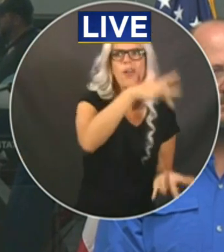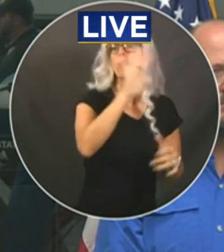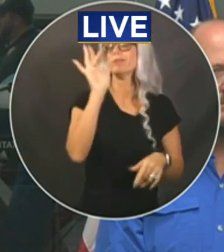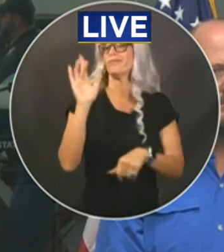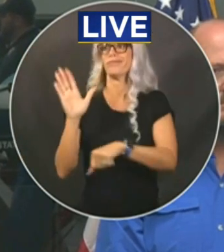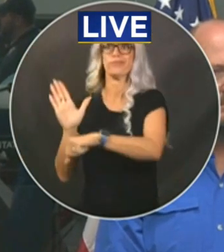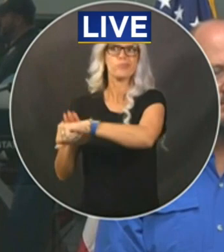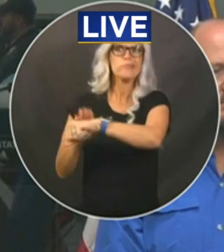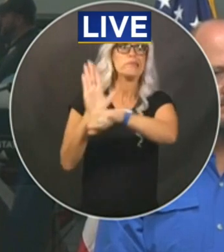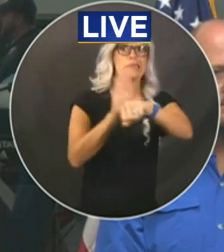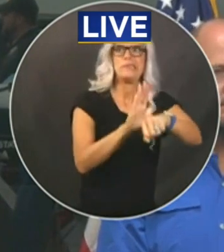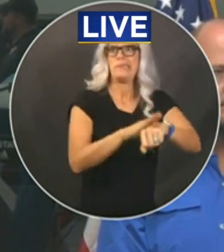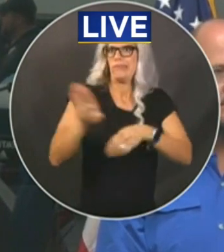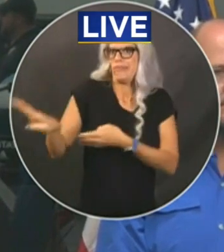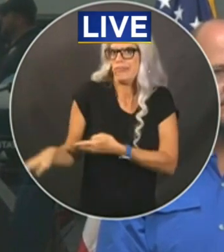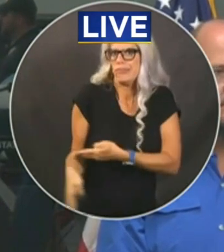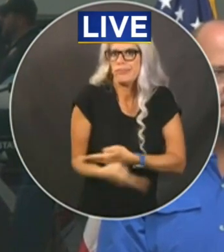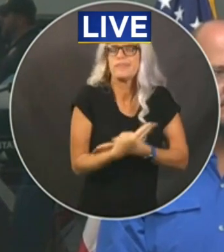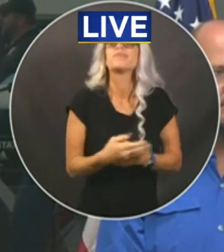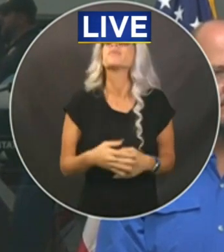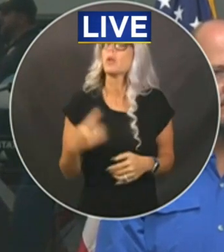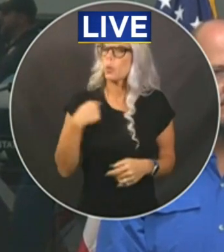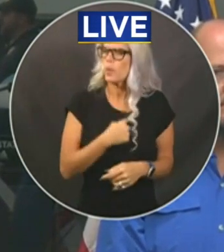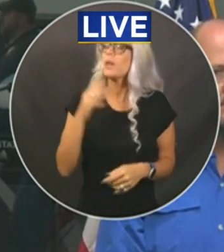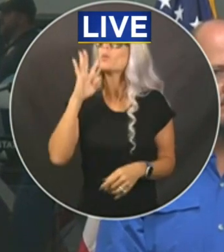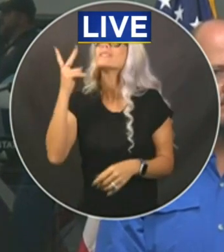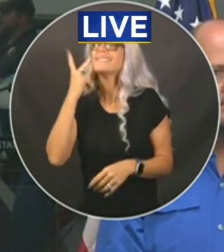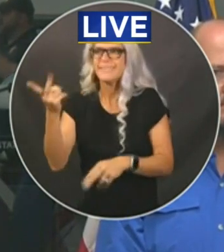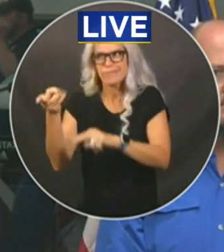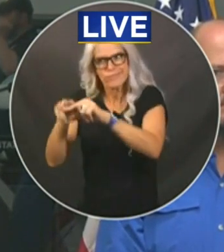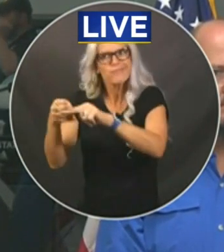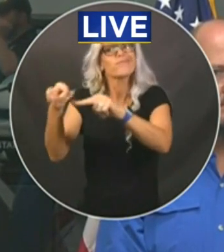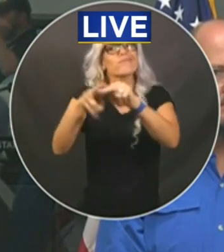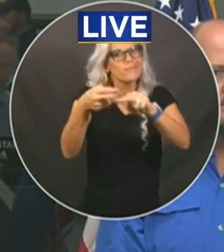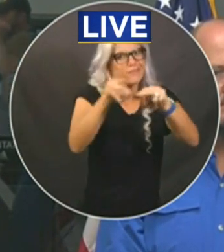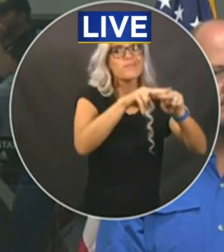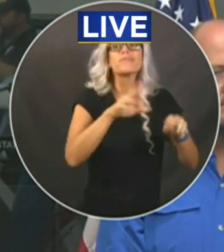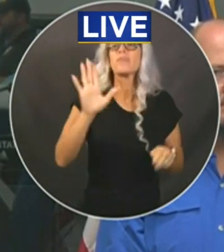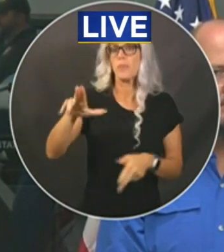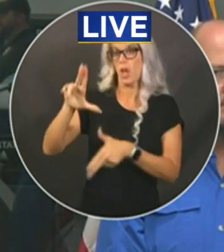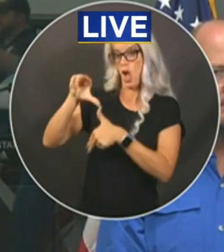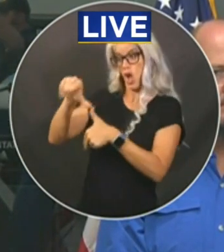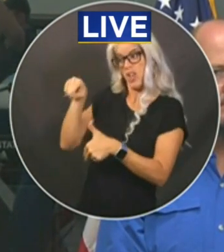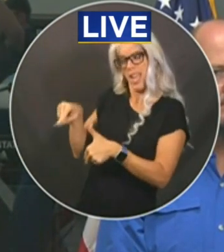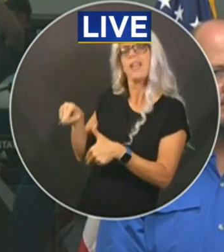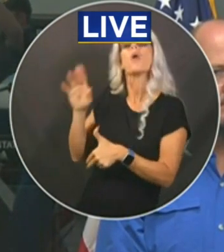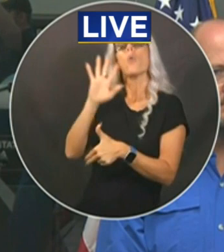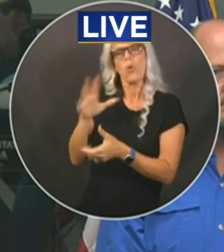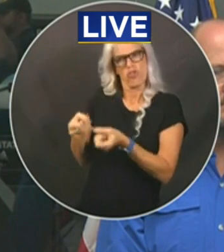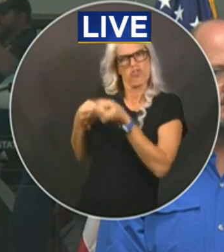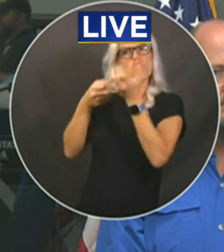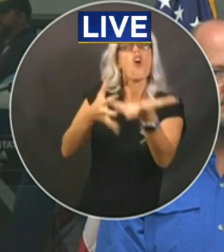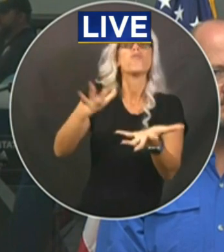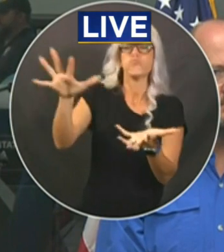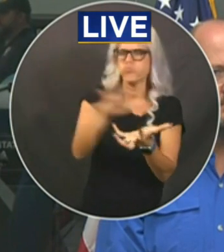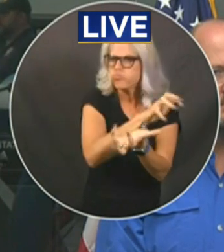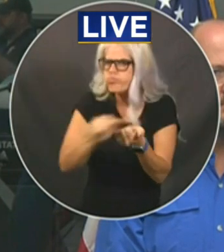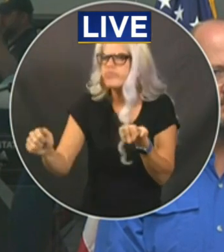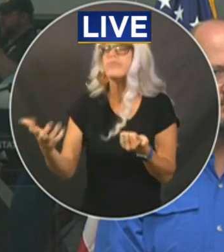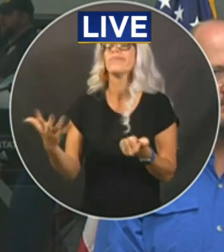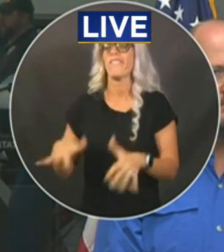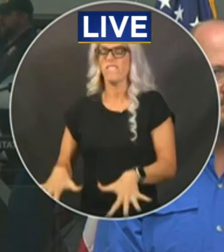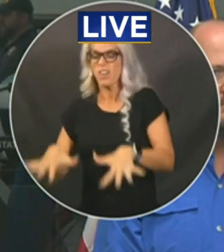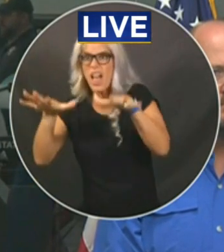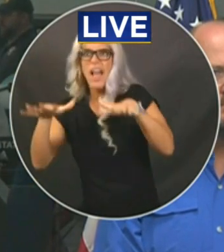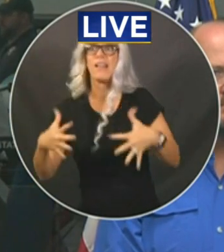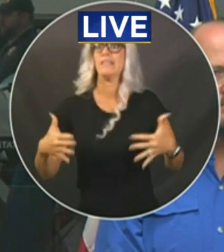that continue today. A storm of this magnitude will produce catastrophic flooding and life-threatening storm surge on the Gulf